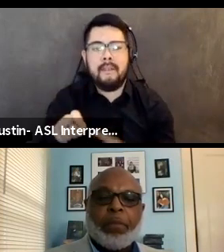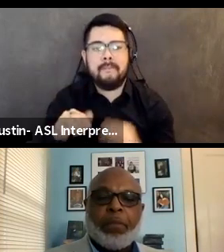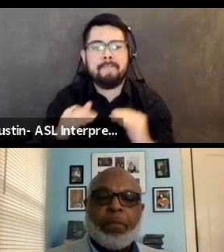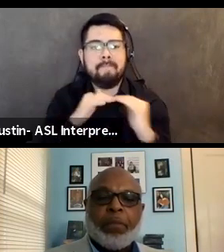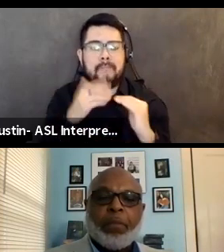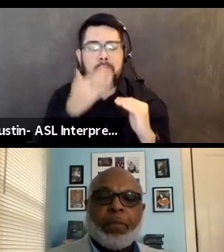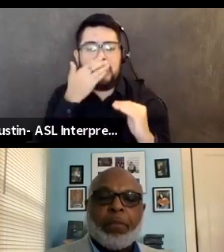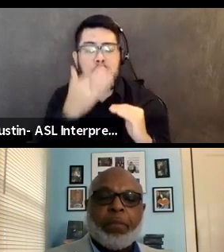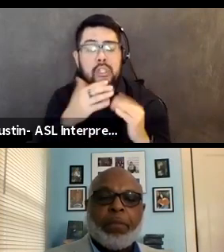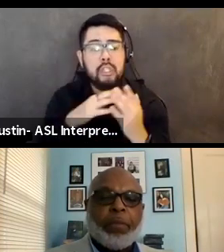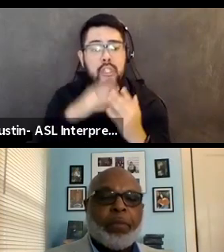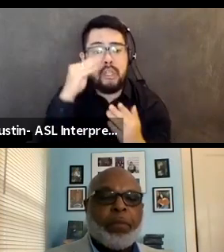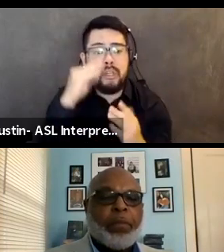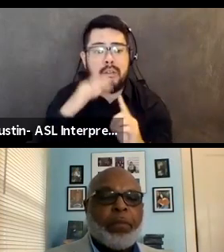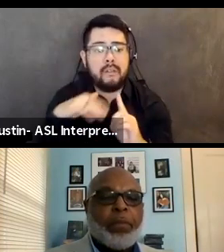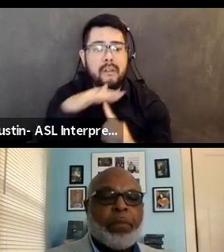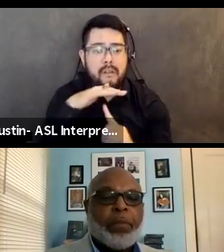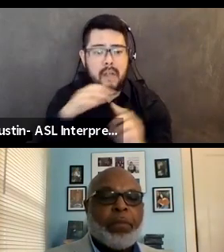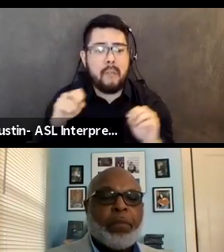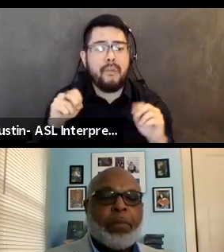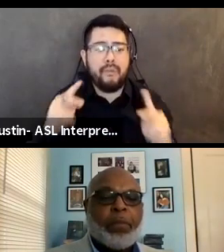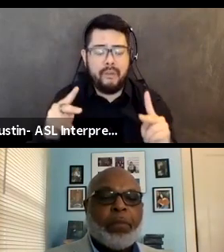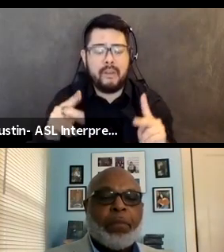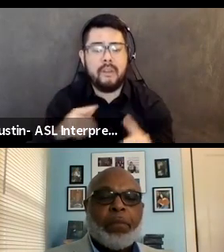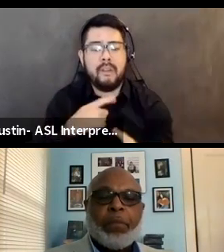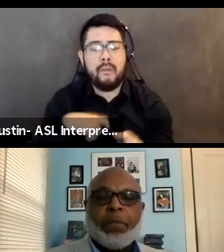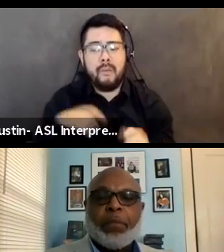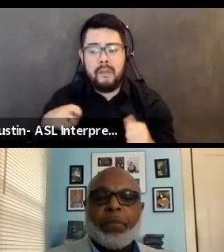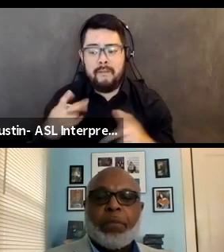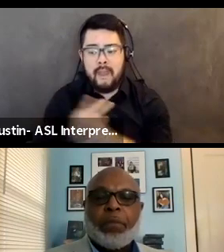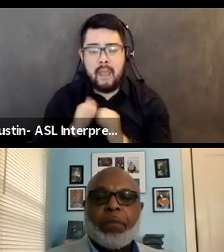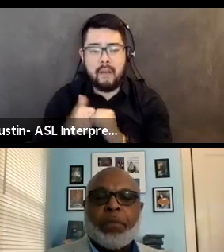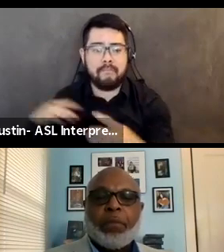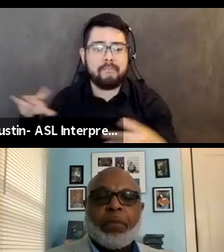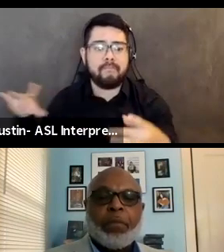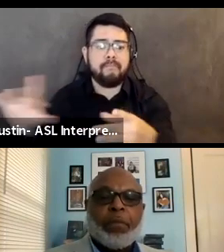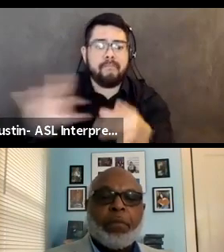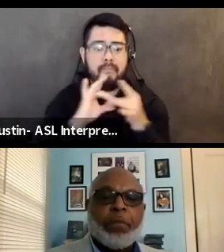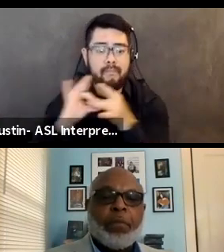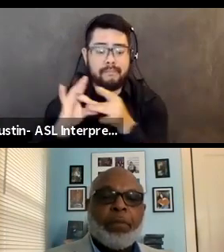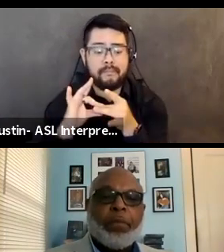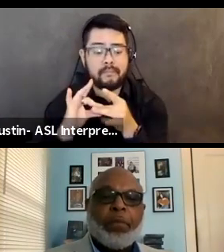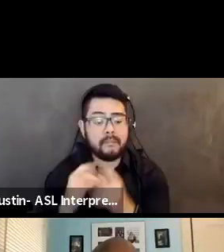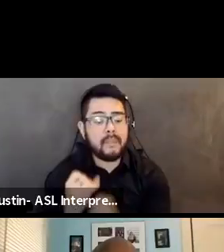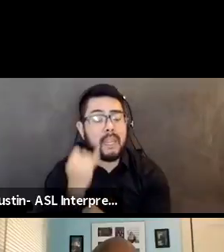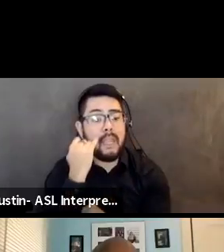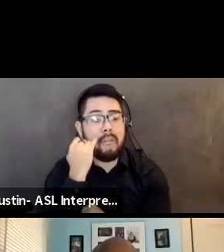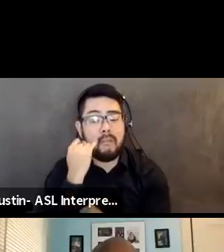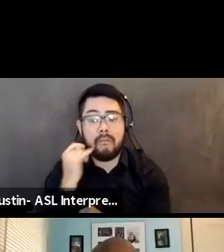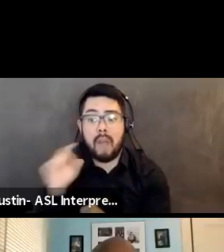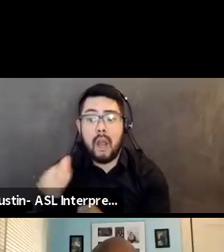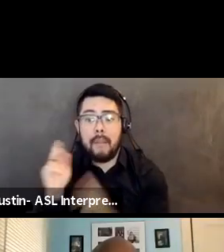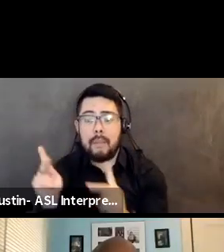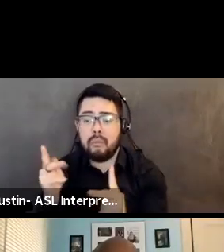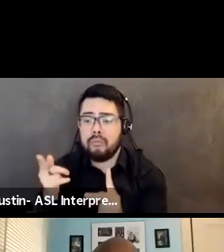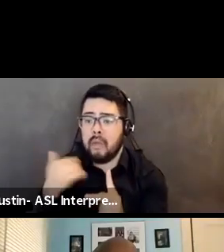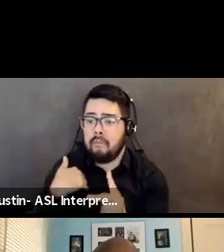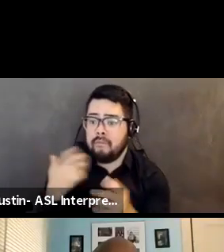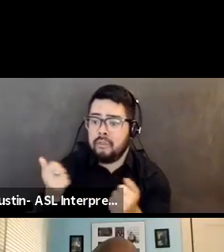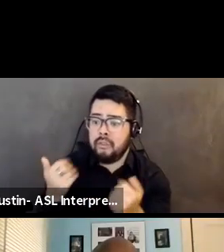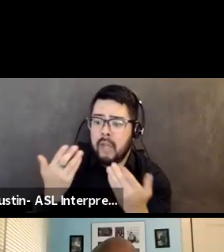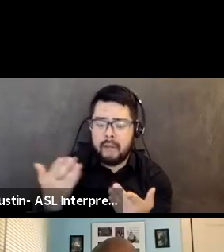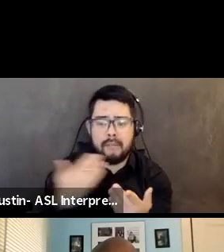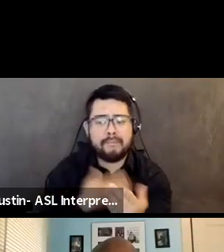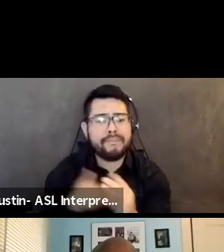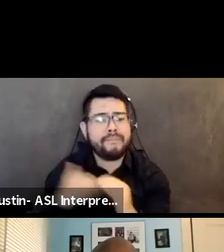environment and we need to connect with them the way you're doing and if others have other suggestions please send them